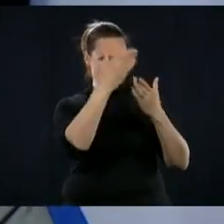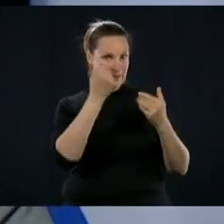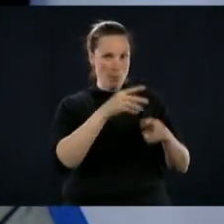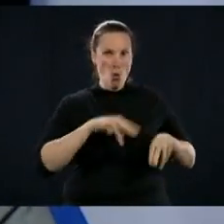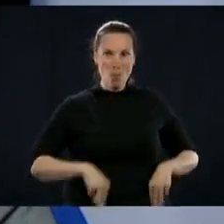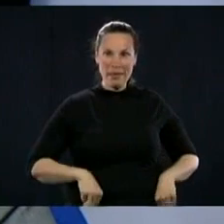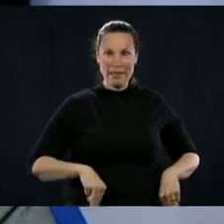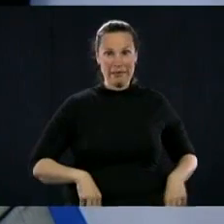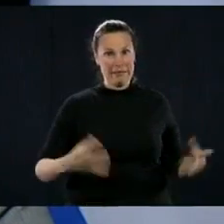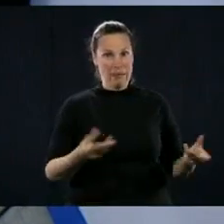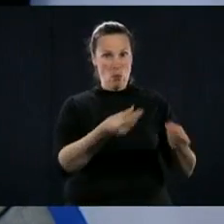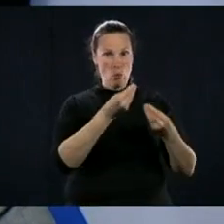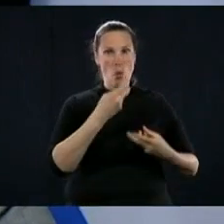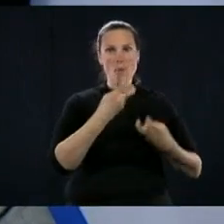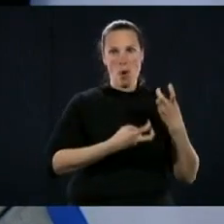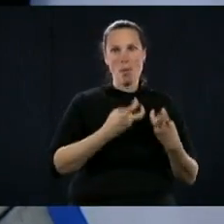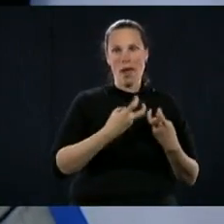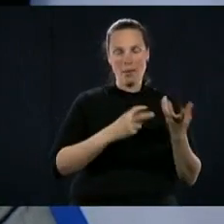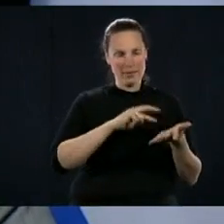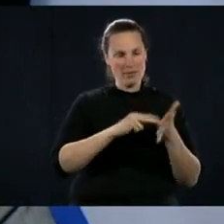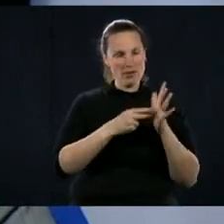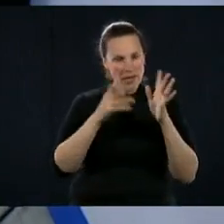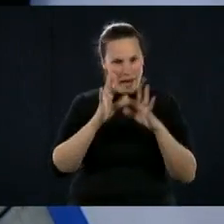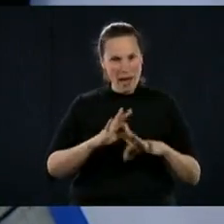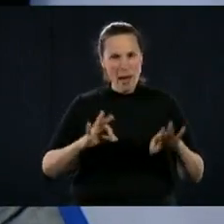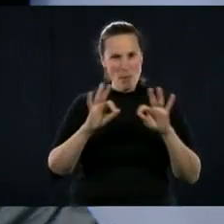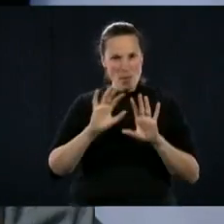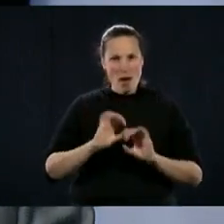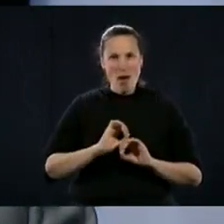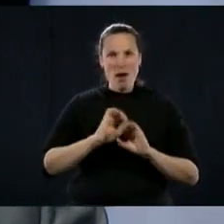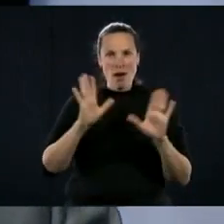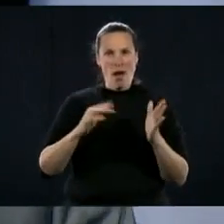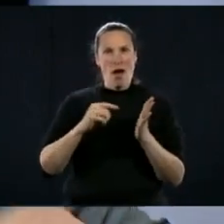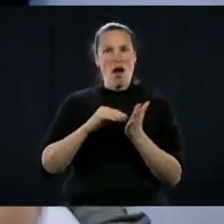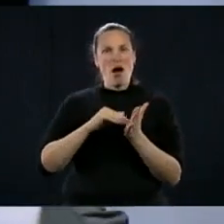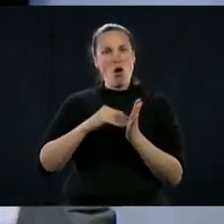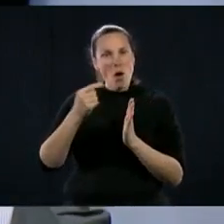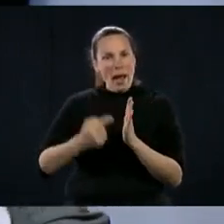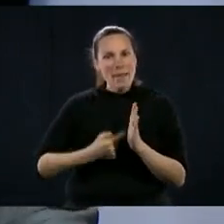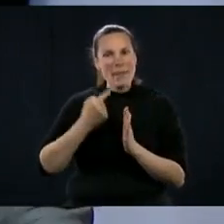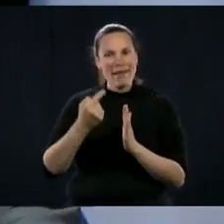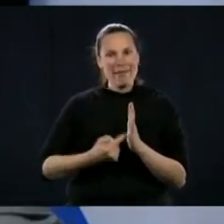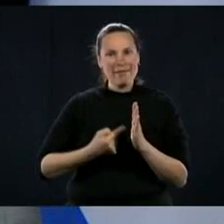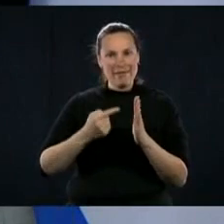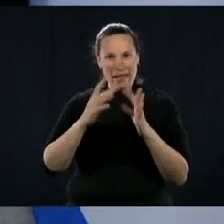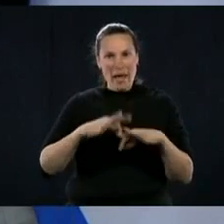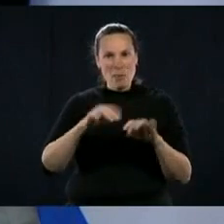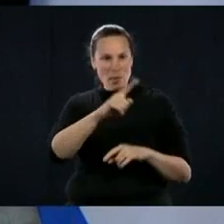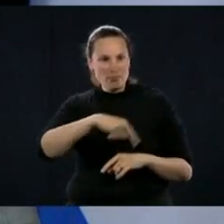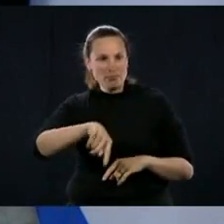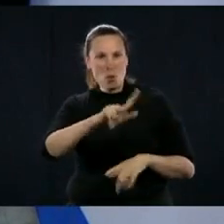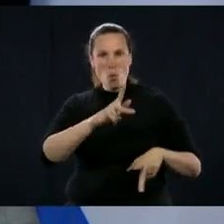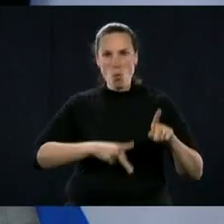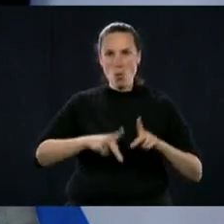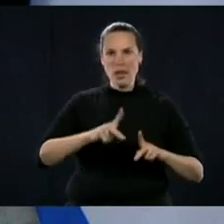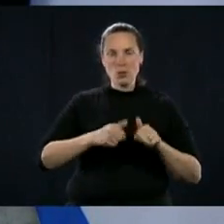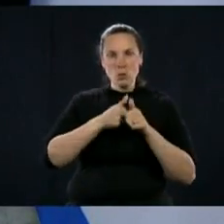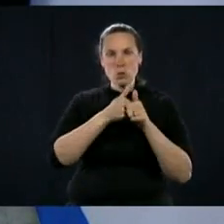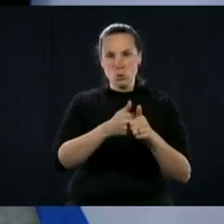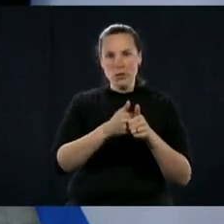we're complicating our populational diagnosis. So it's very important, as I said, that the